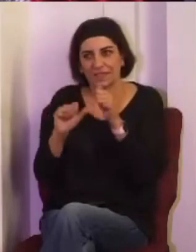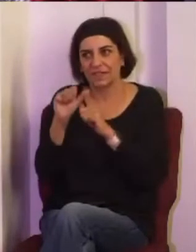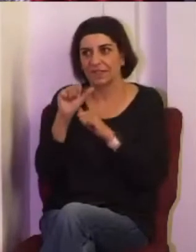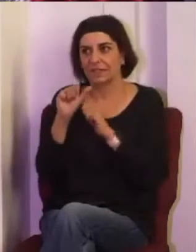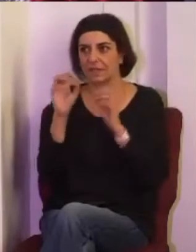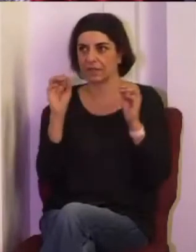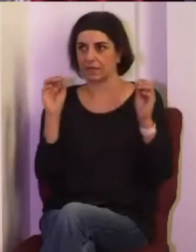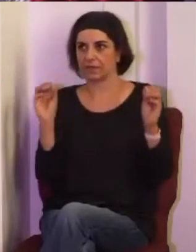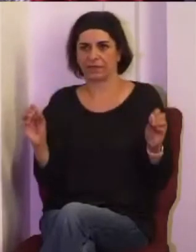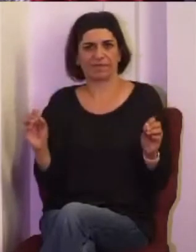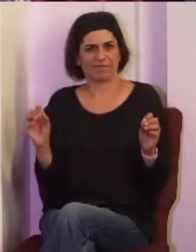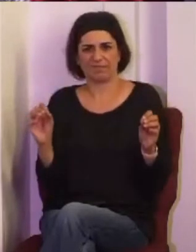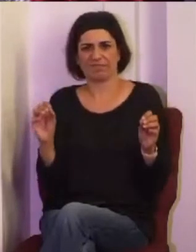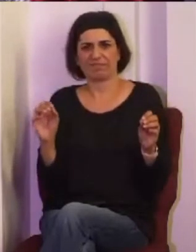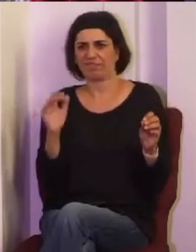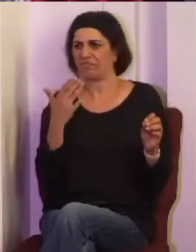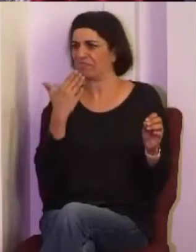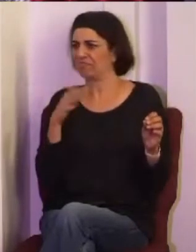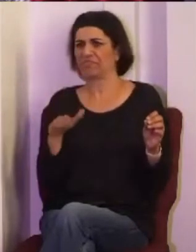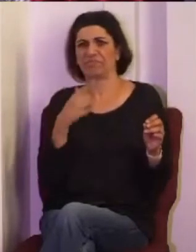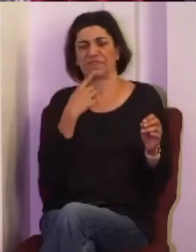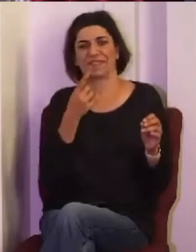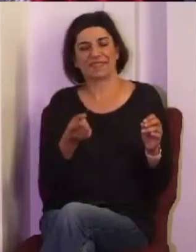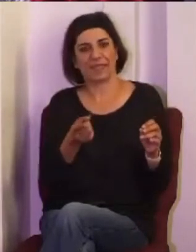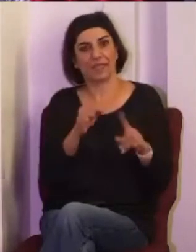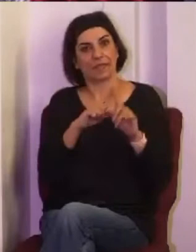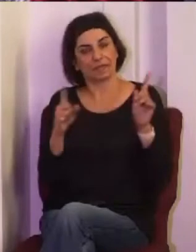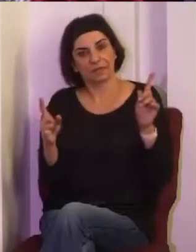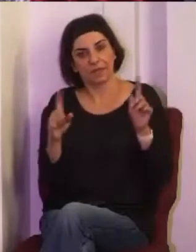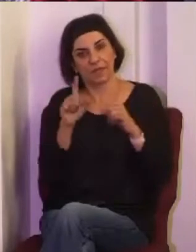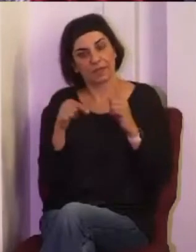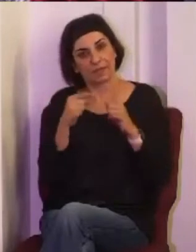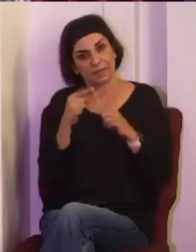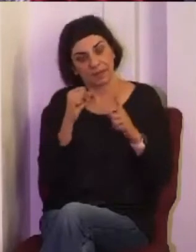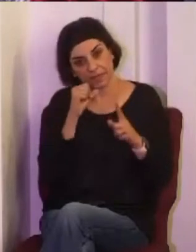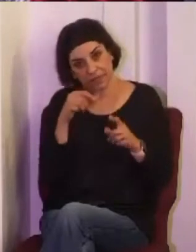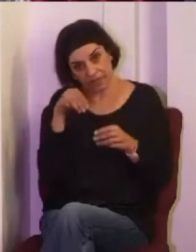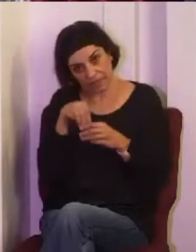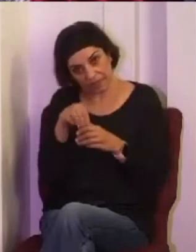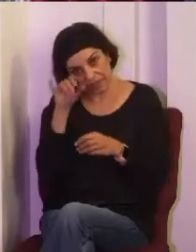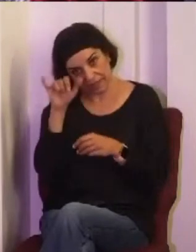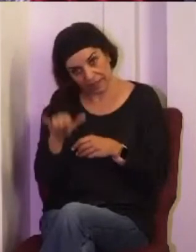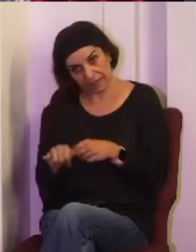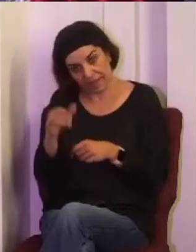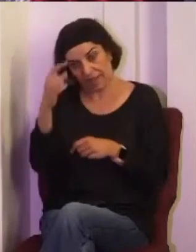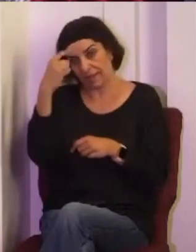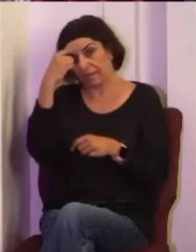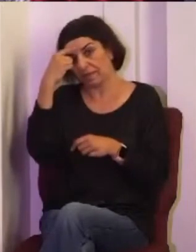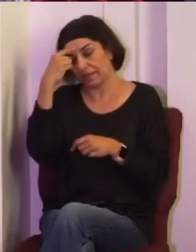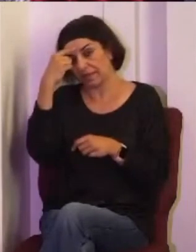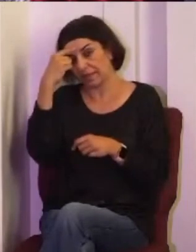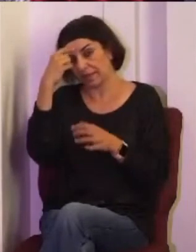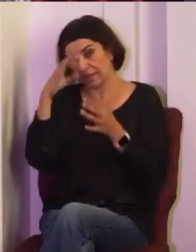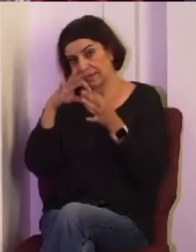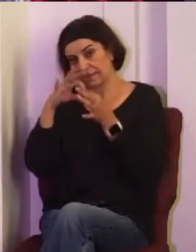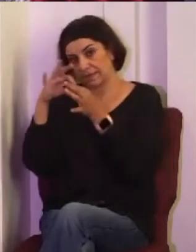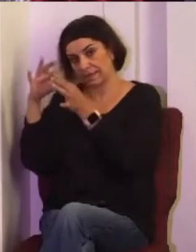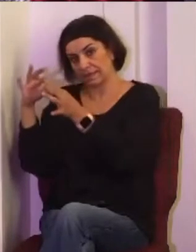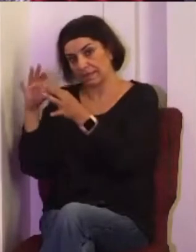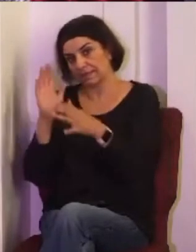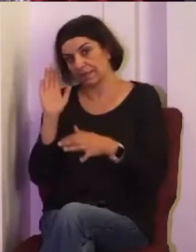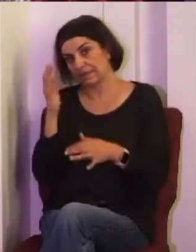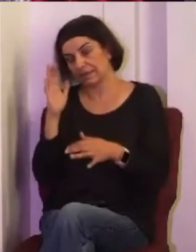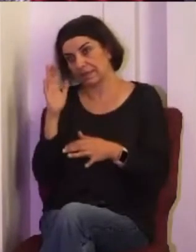was nothing outrageous that we had said. But when you're not in that mentality, it seems a